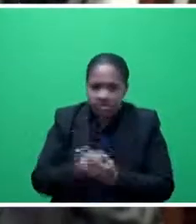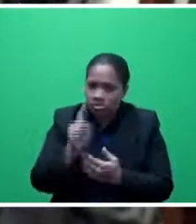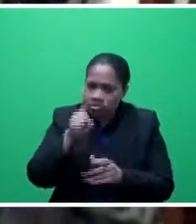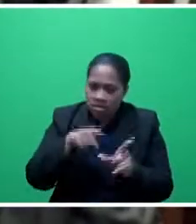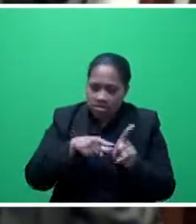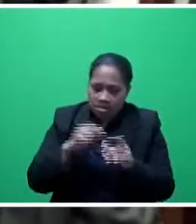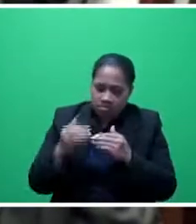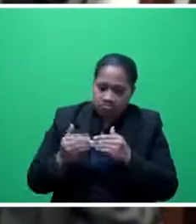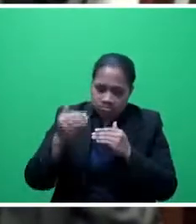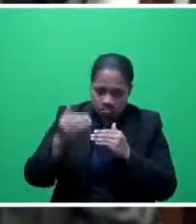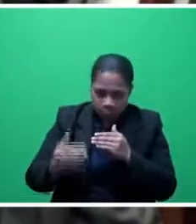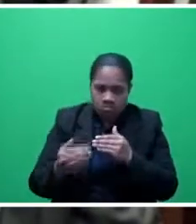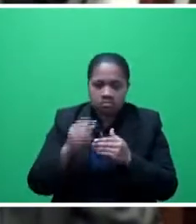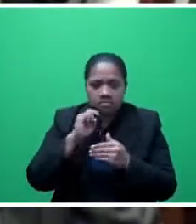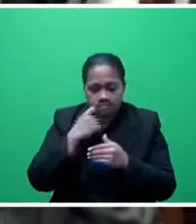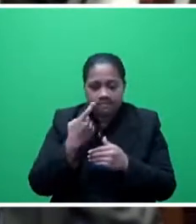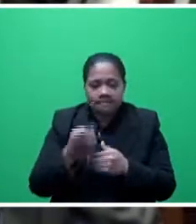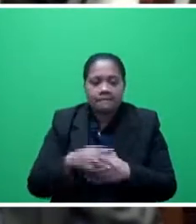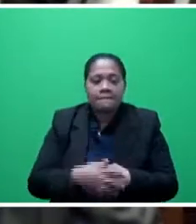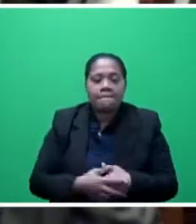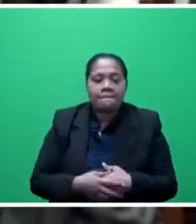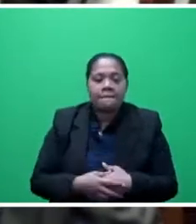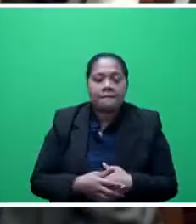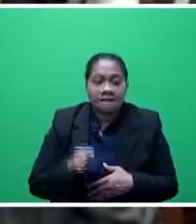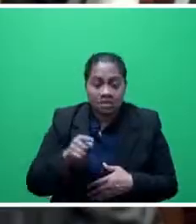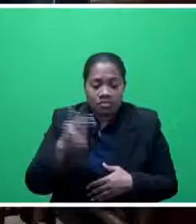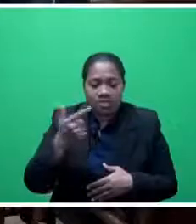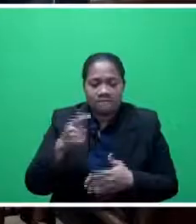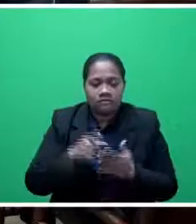bills that were tabled on the 17th of July. Thank you, Mr. Speaker, sir.